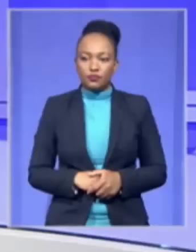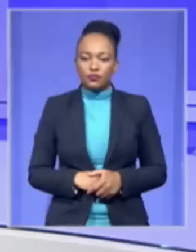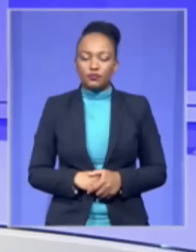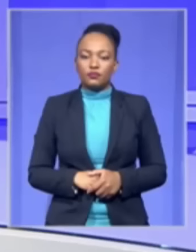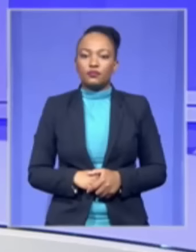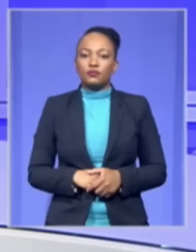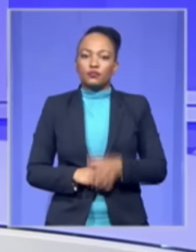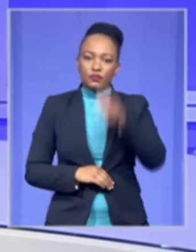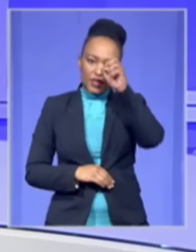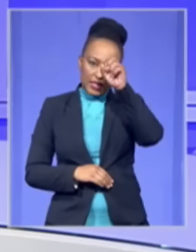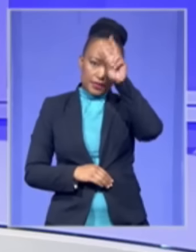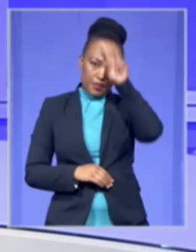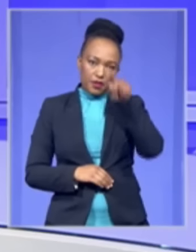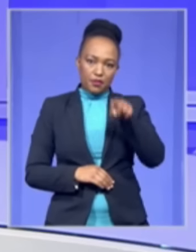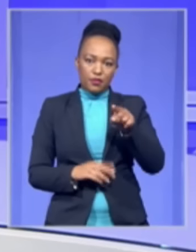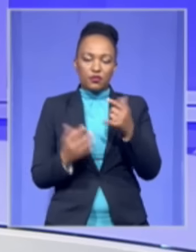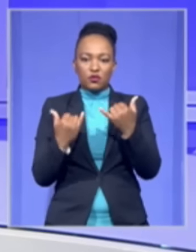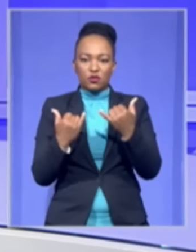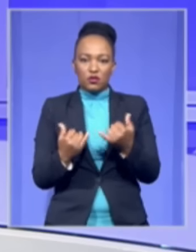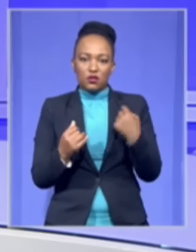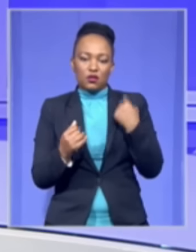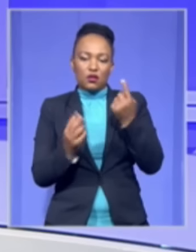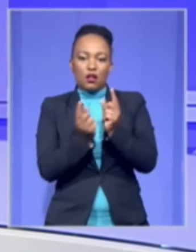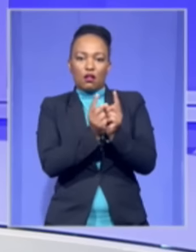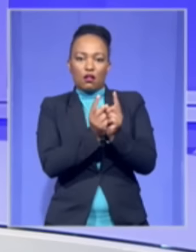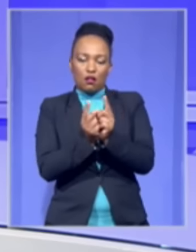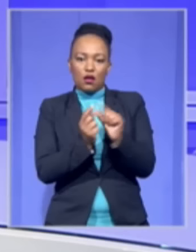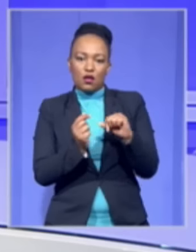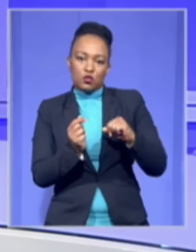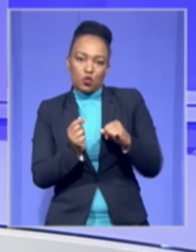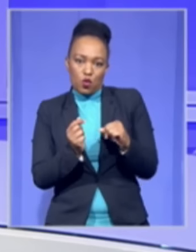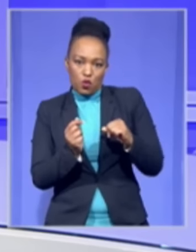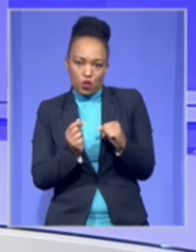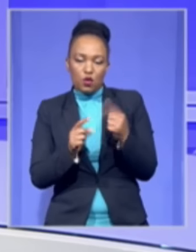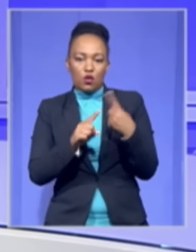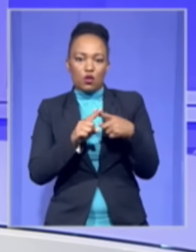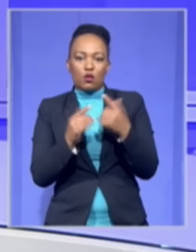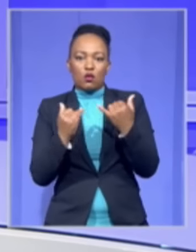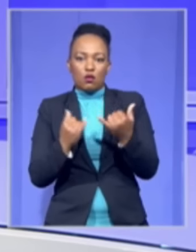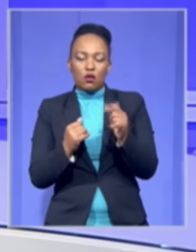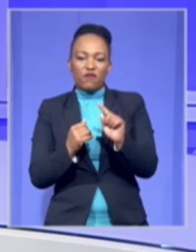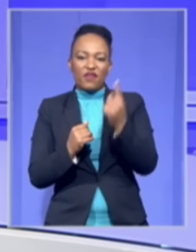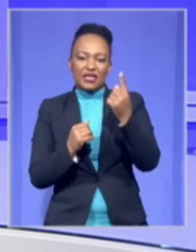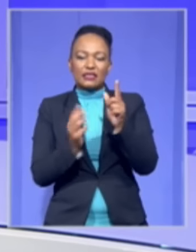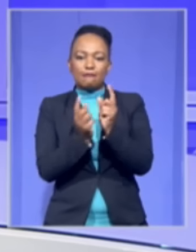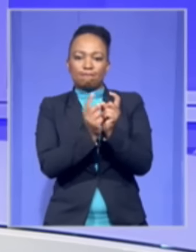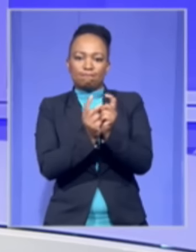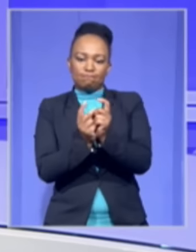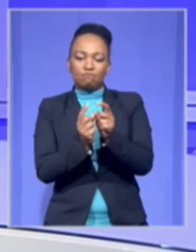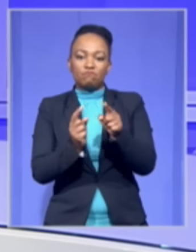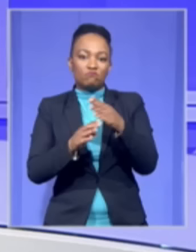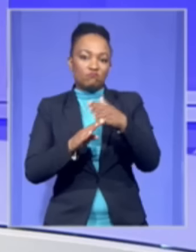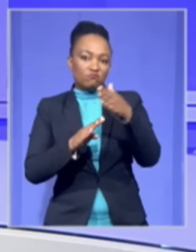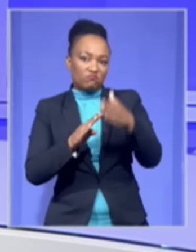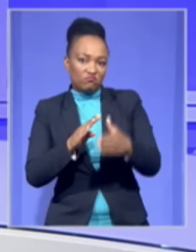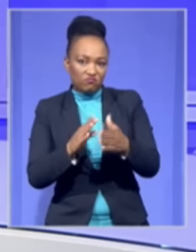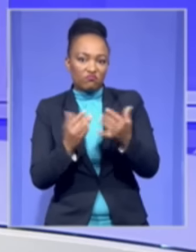Di Springboks di tlile go thulana le Scotland mo metshamekong wa ntlha wa leeto la bokhutlo jwa ngwaga